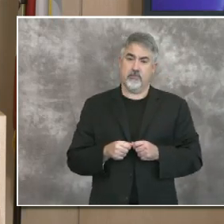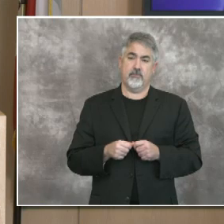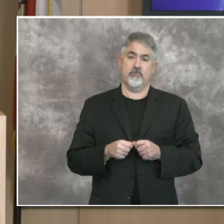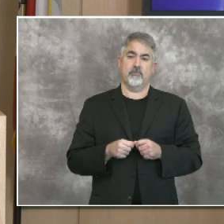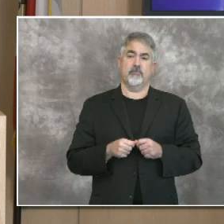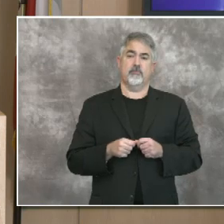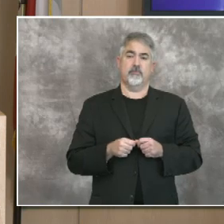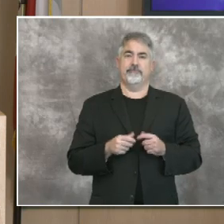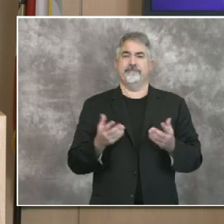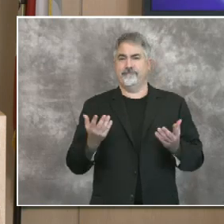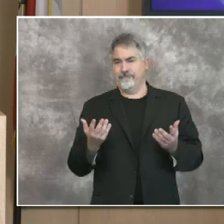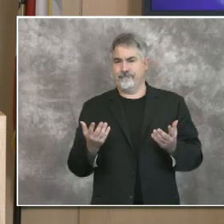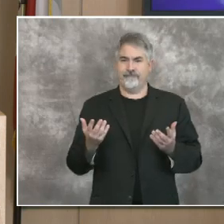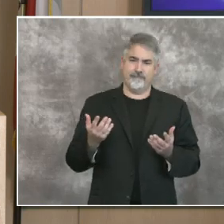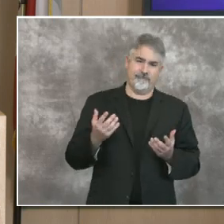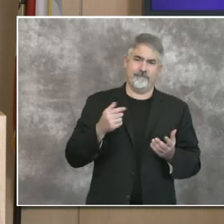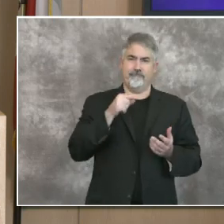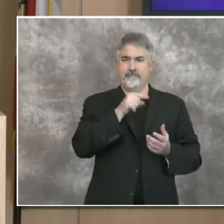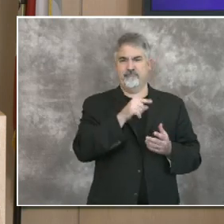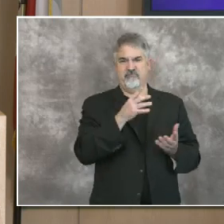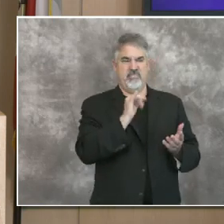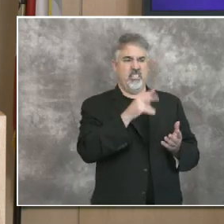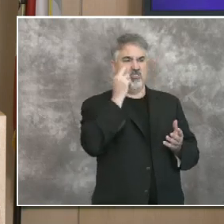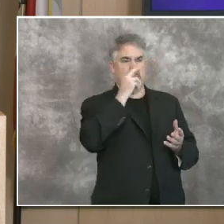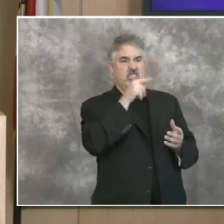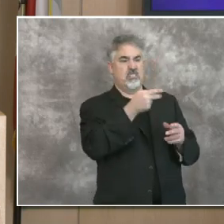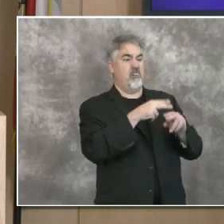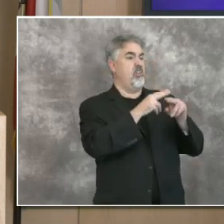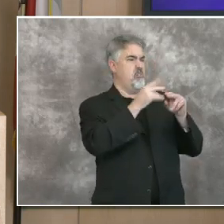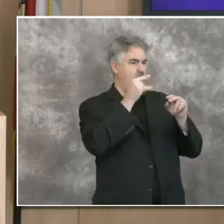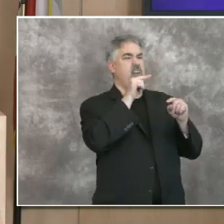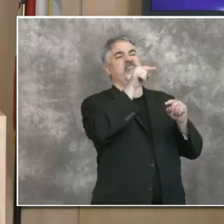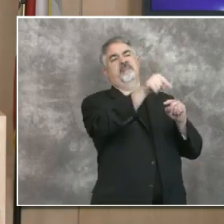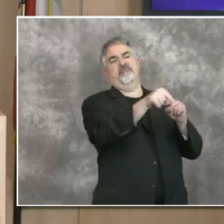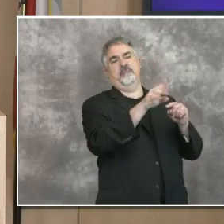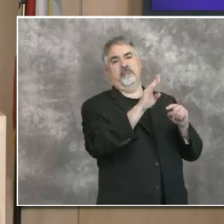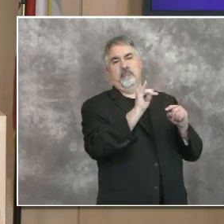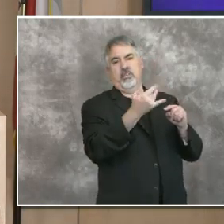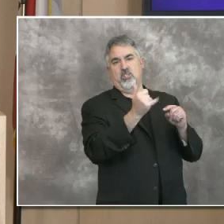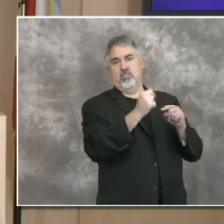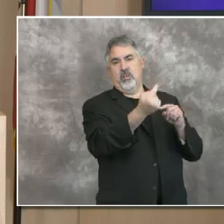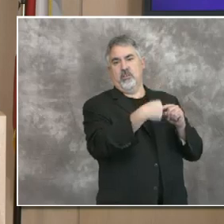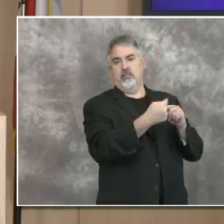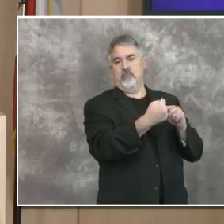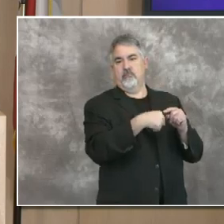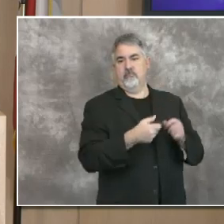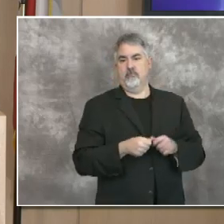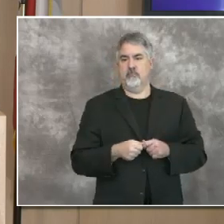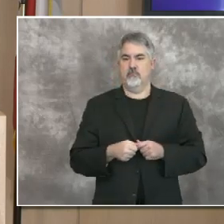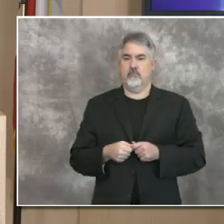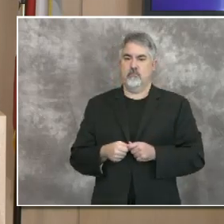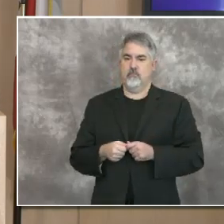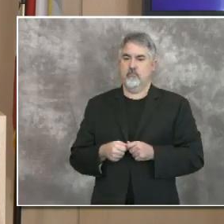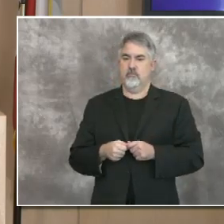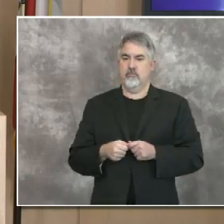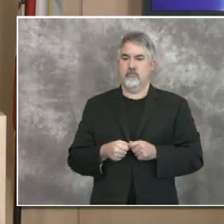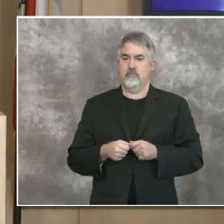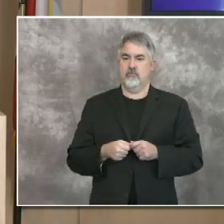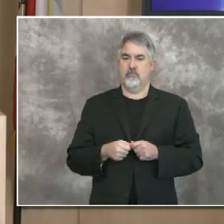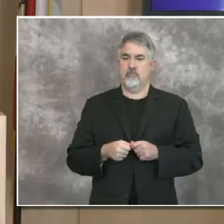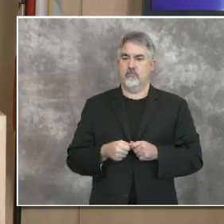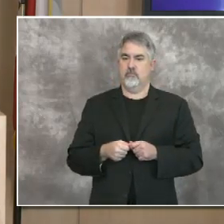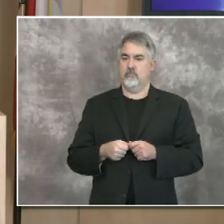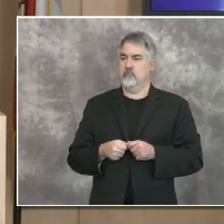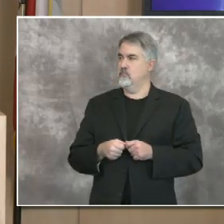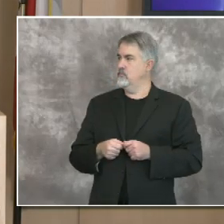the increasing number of cases that are being seen in northern Baja California. Thank you. Dr. McDonald. Before we get to the